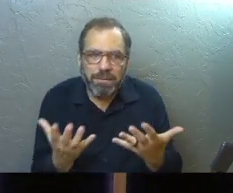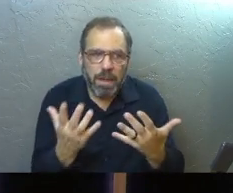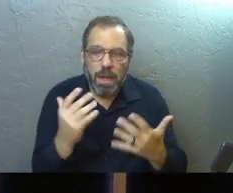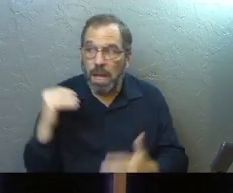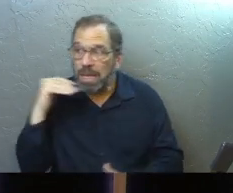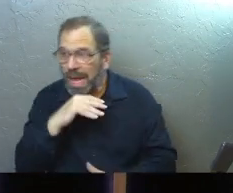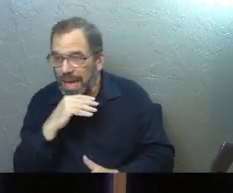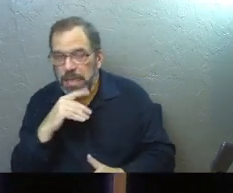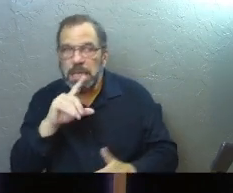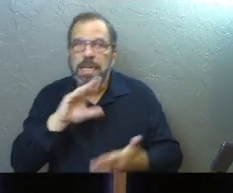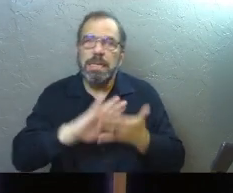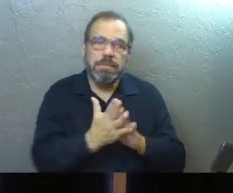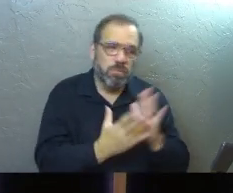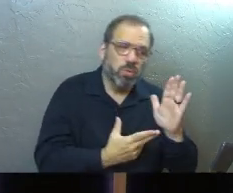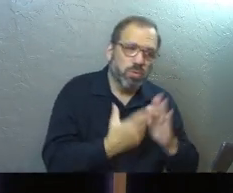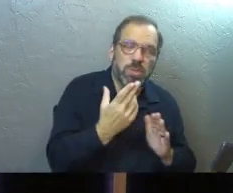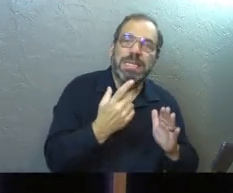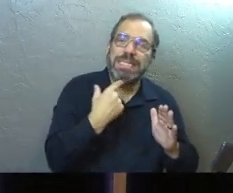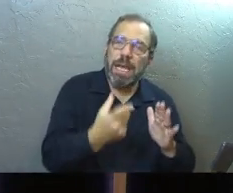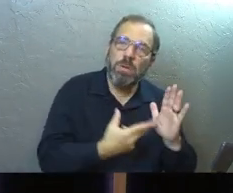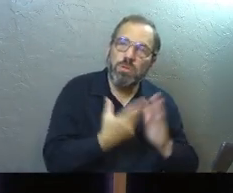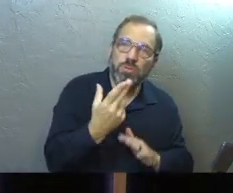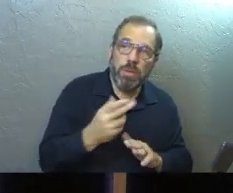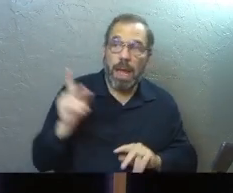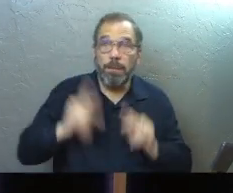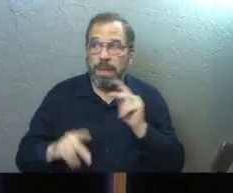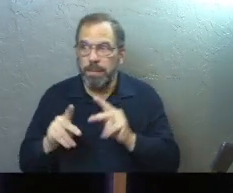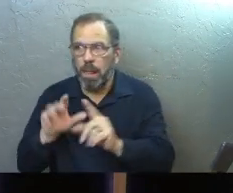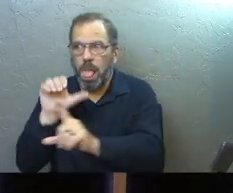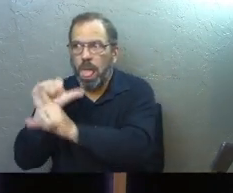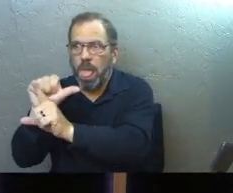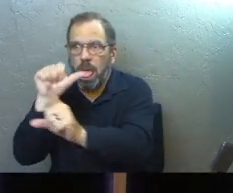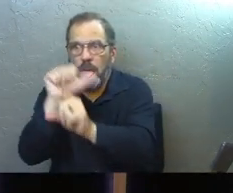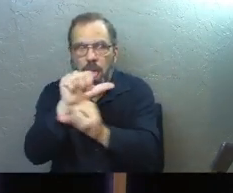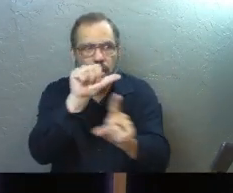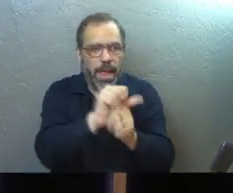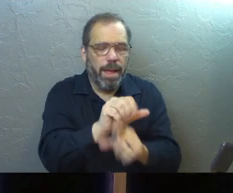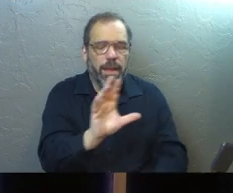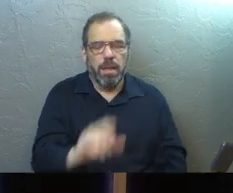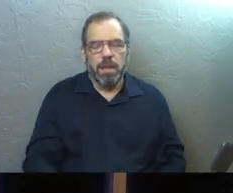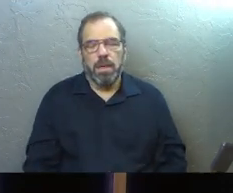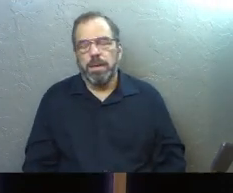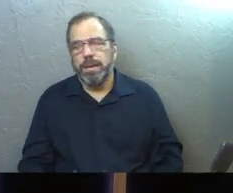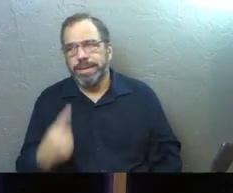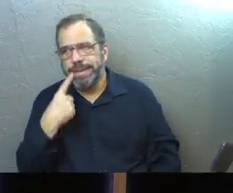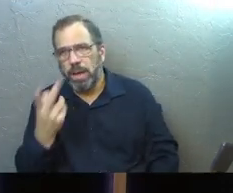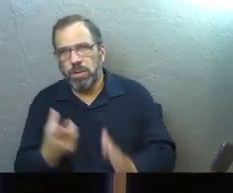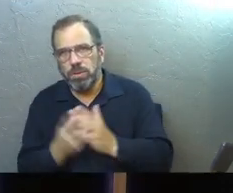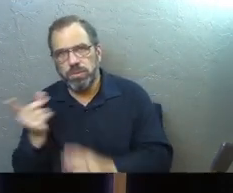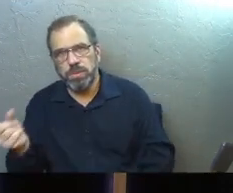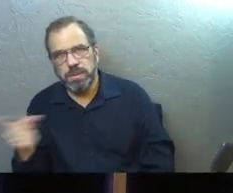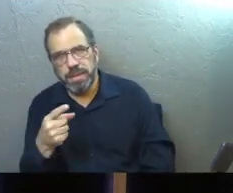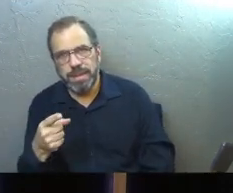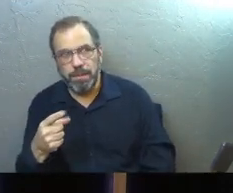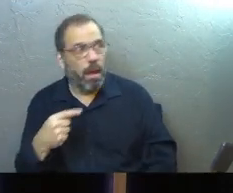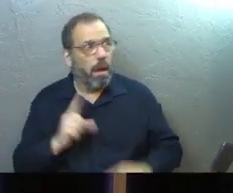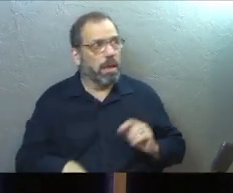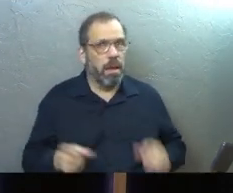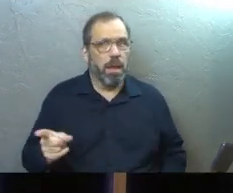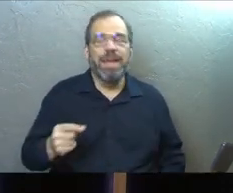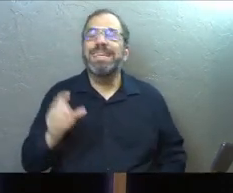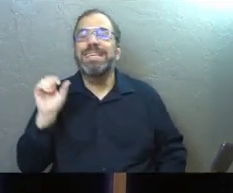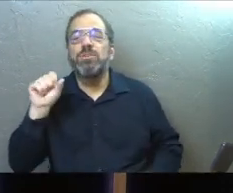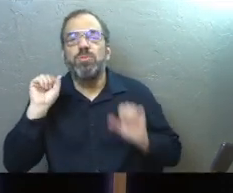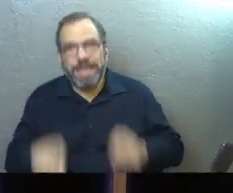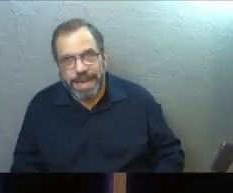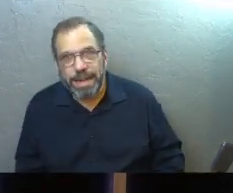you've lied, you've got to start telling the truth. The people that you have lied to, you've got to start telling the truth to them. You're like, I can't.